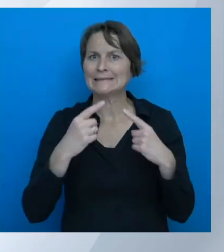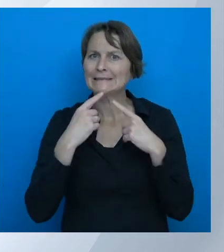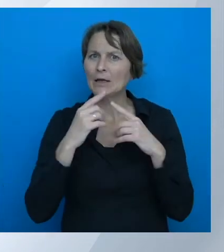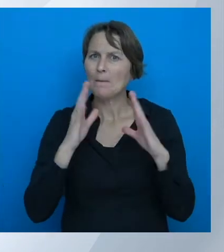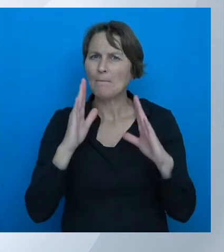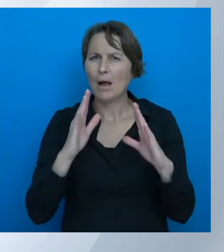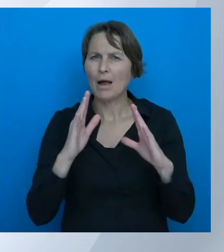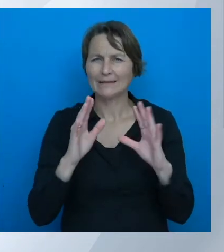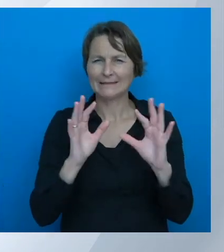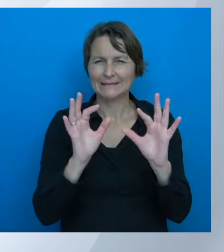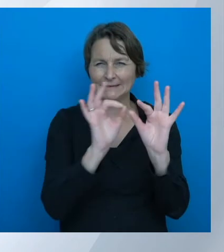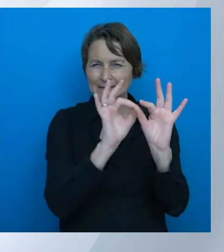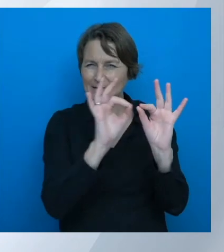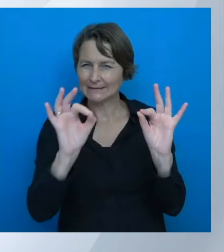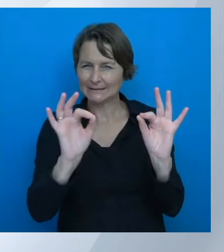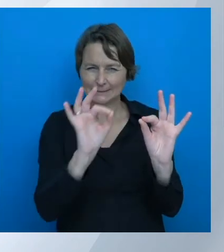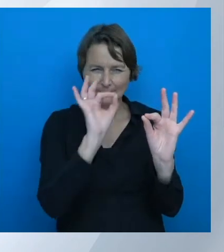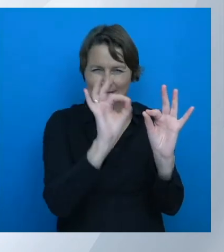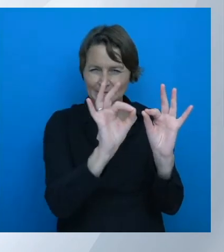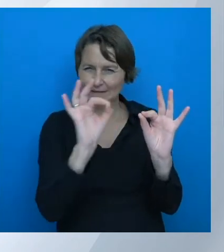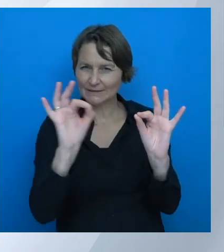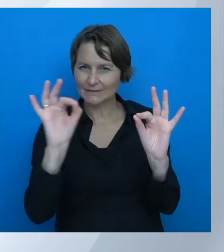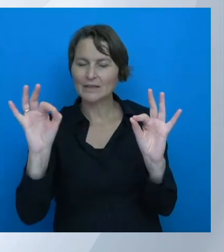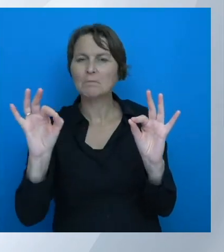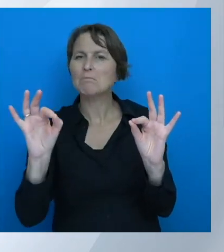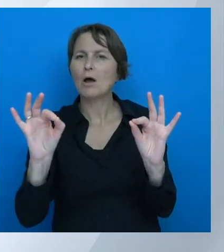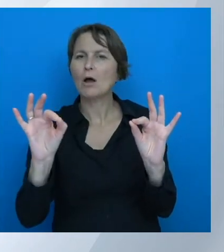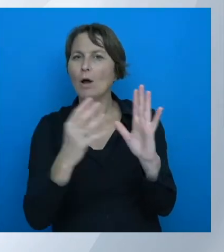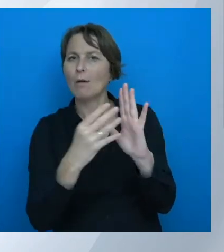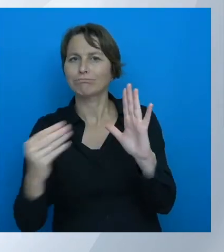place, otherwise my Git repo is not going to pick it up.